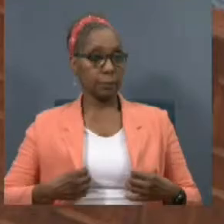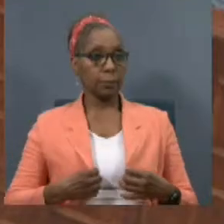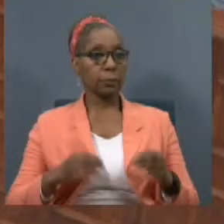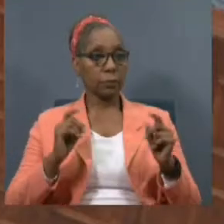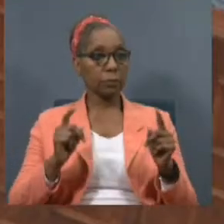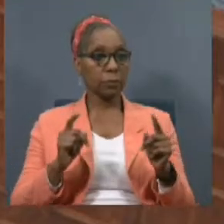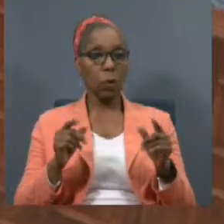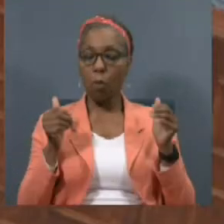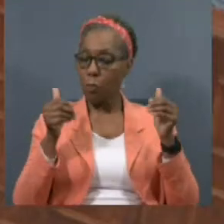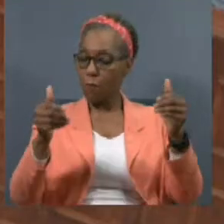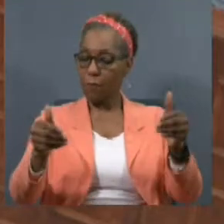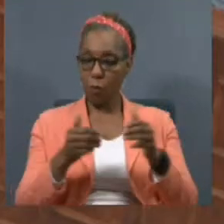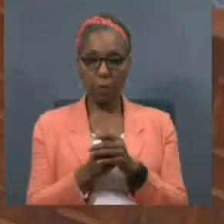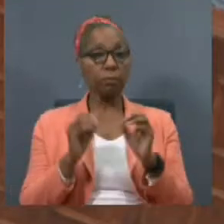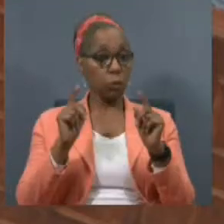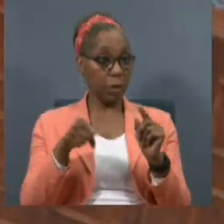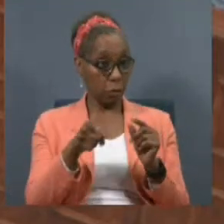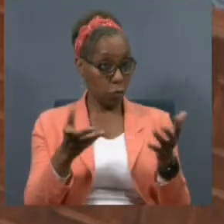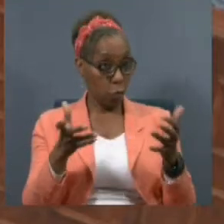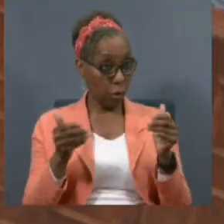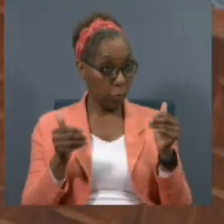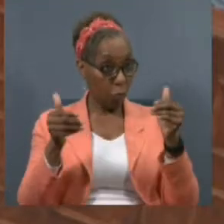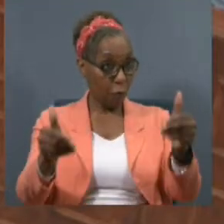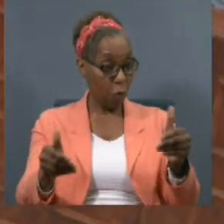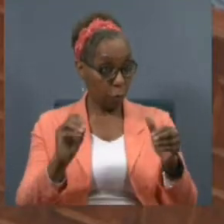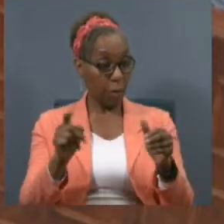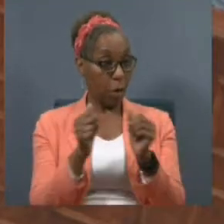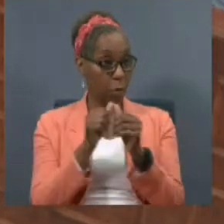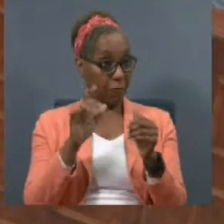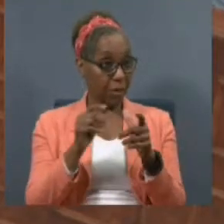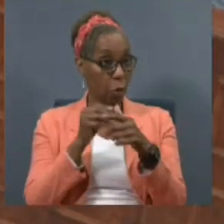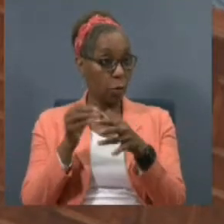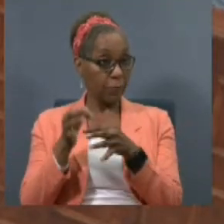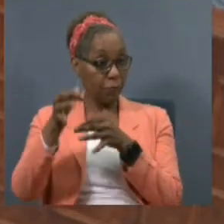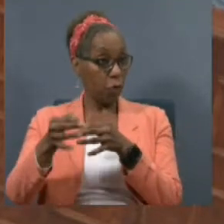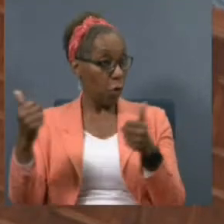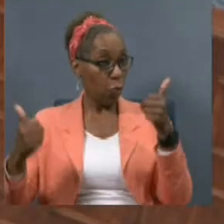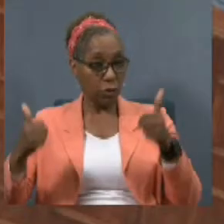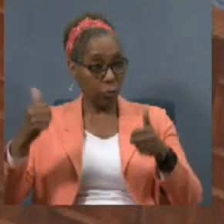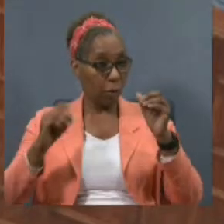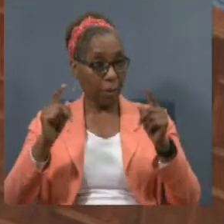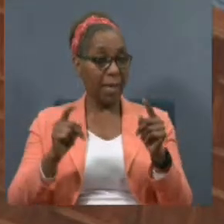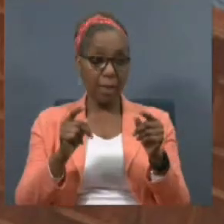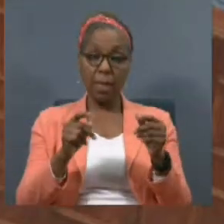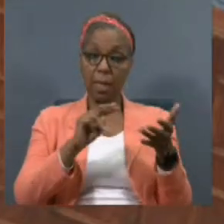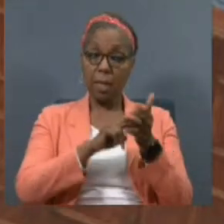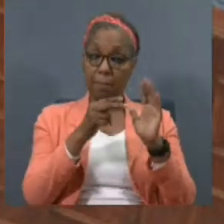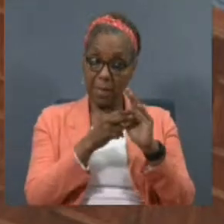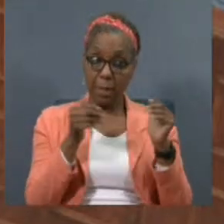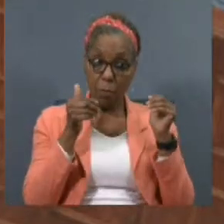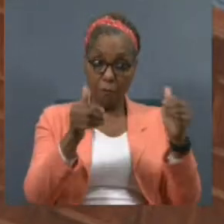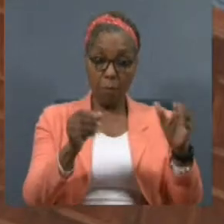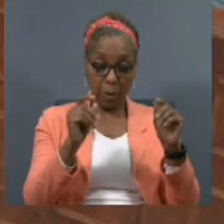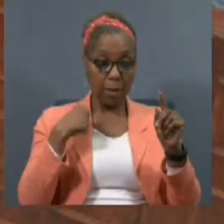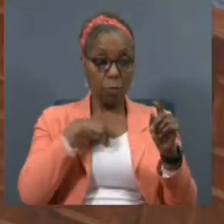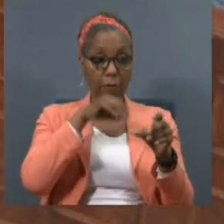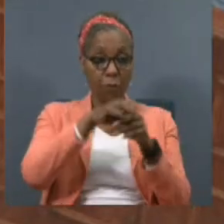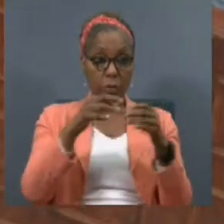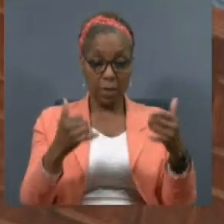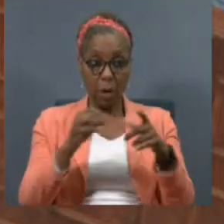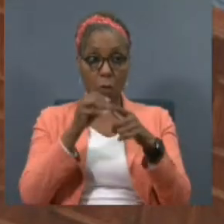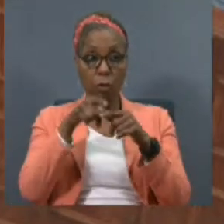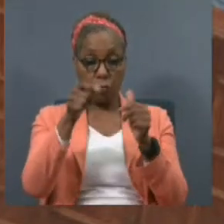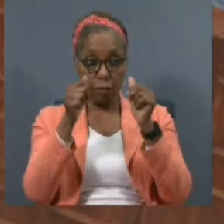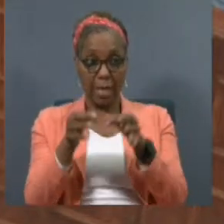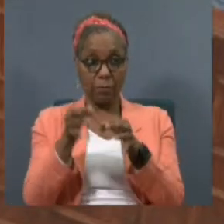We'll move forward. You like to move forward with it or defer? Meaning moving forward, meaning we will vote today on it, or